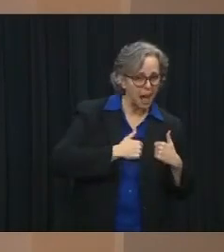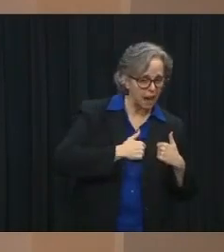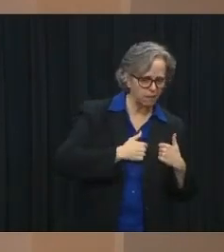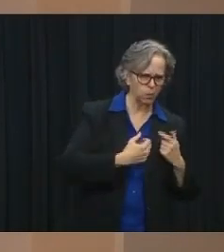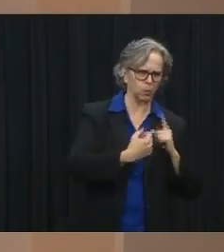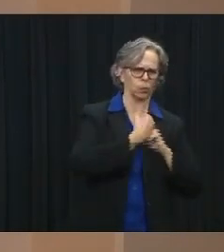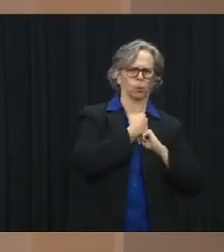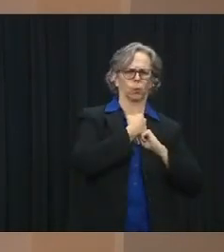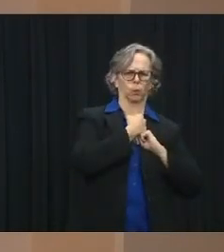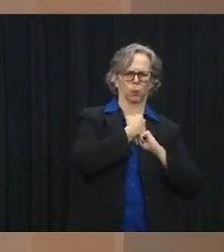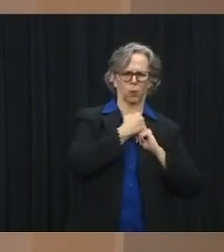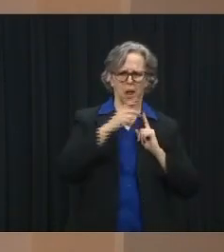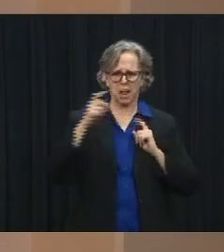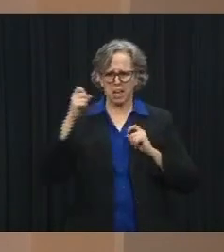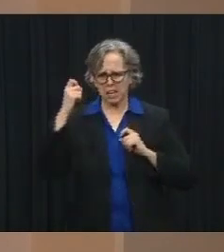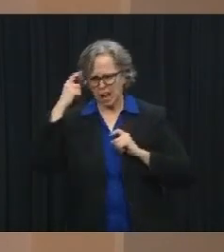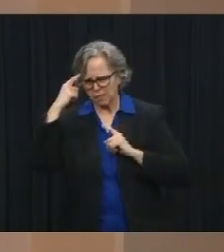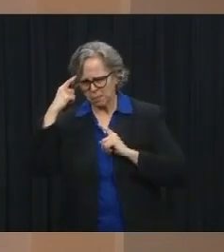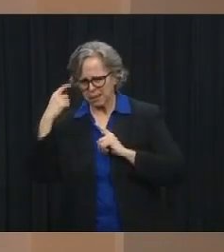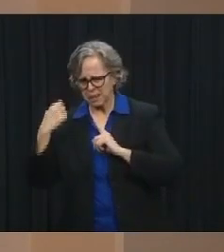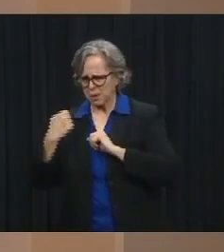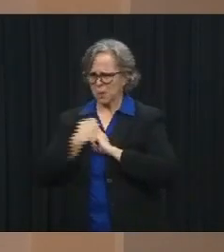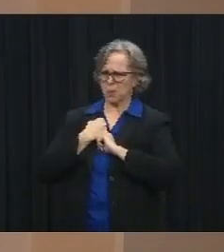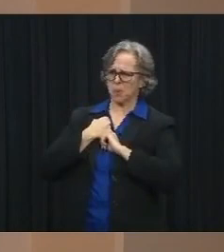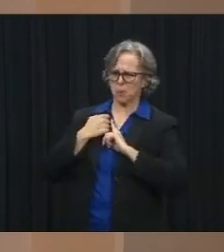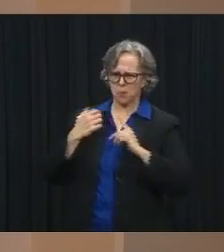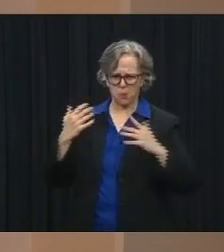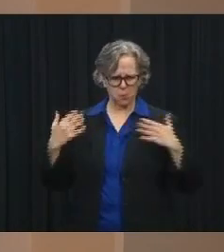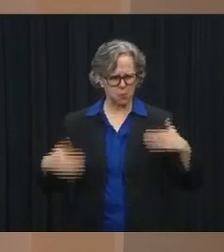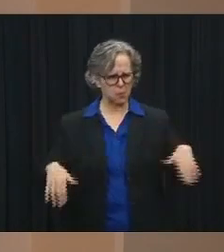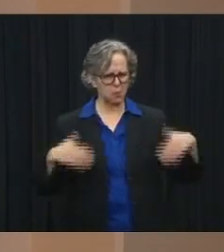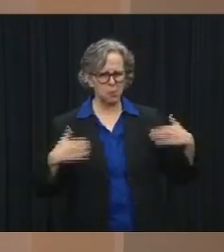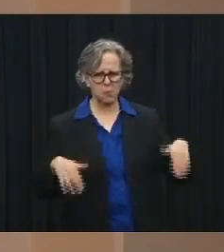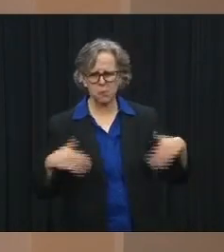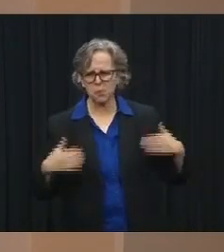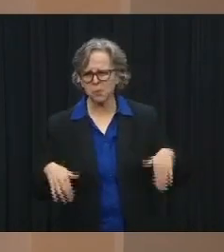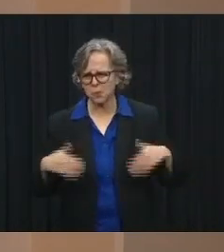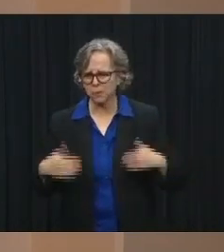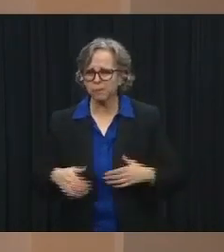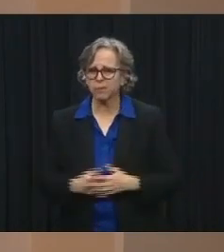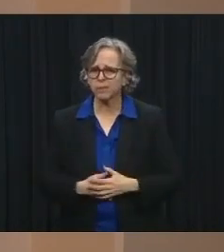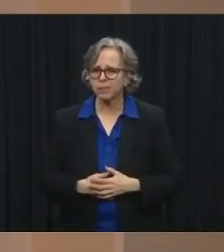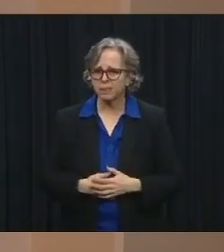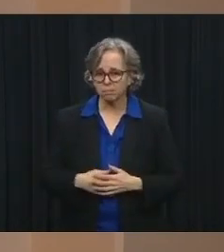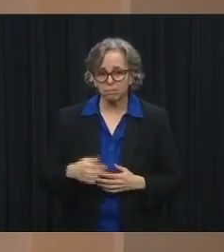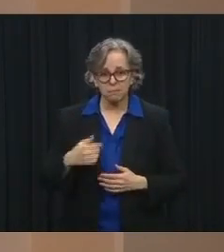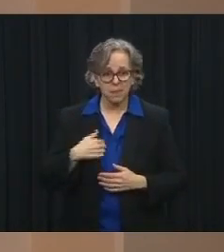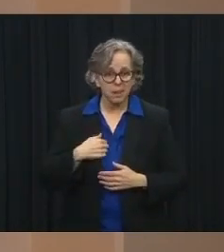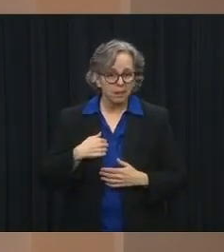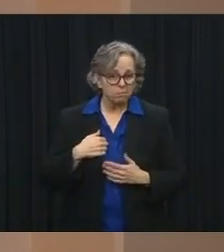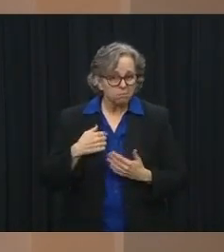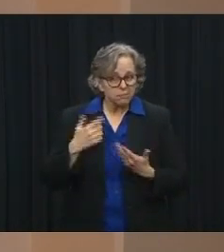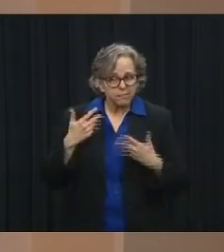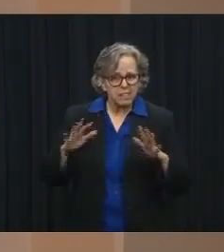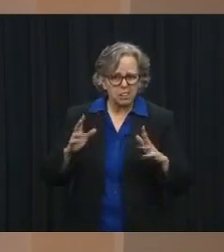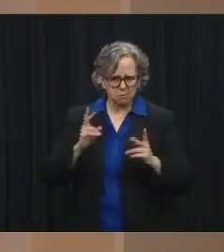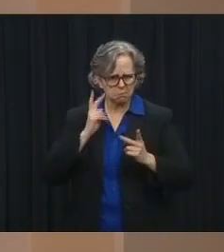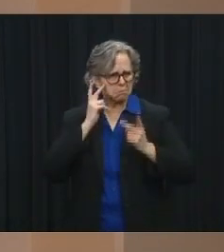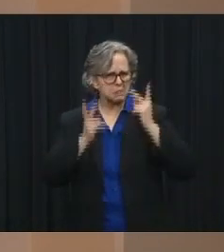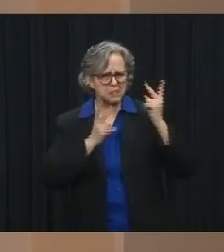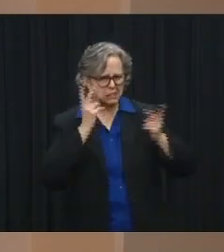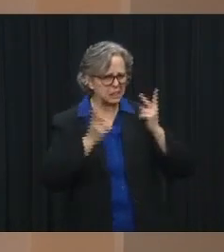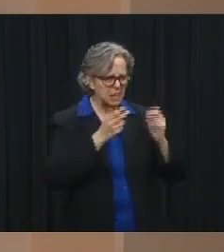of its importance in your lives. Governor and I today have touched every part of that supply chain in government. We've talked to